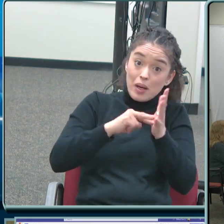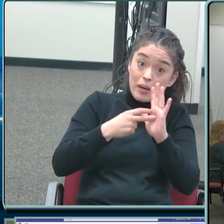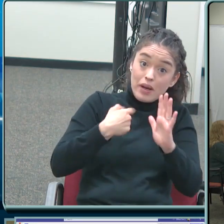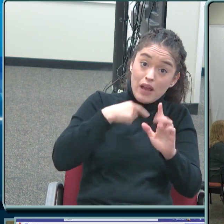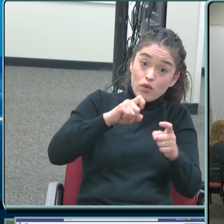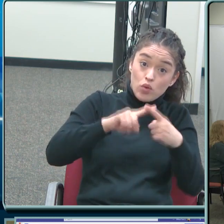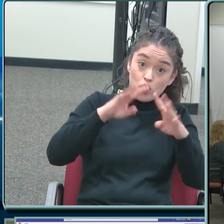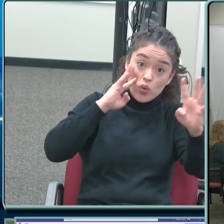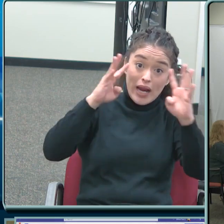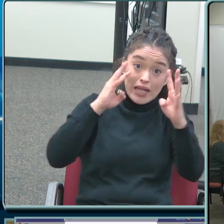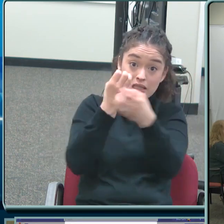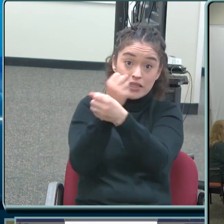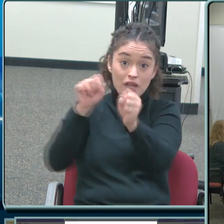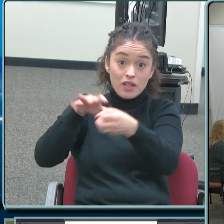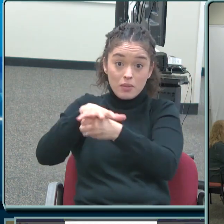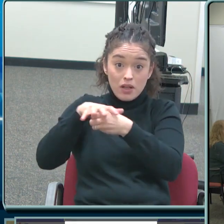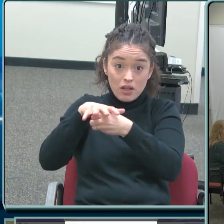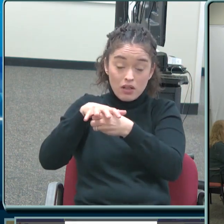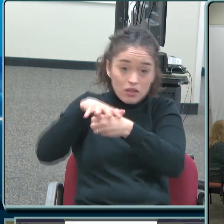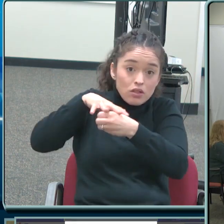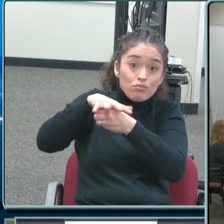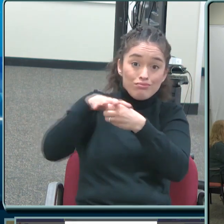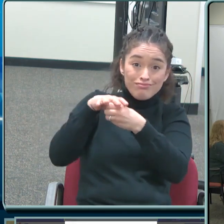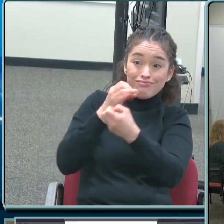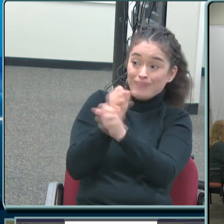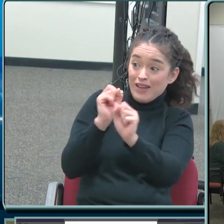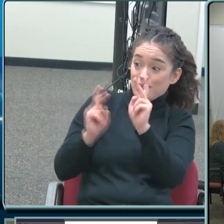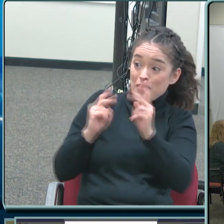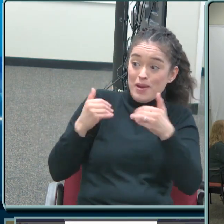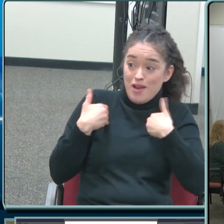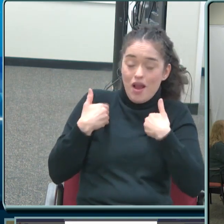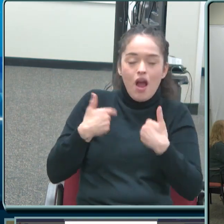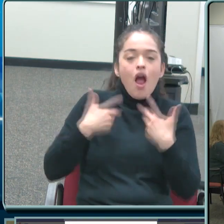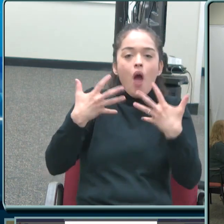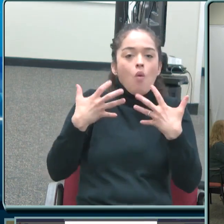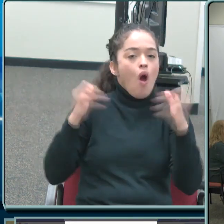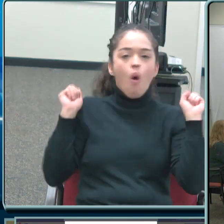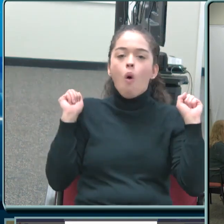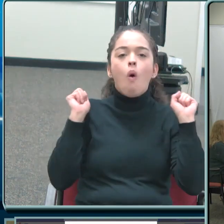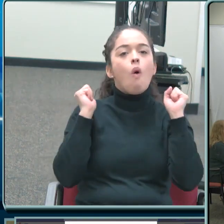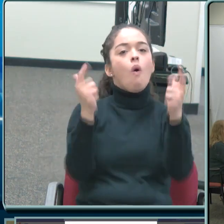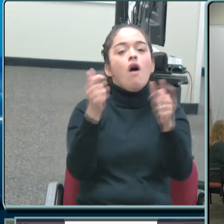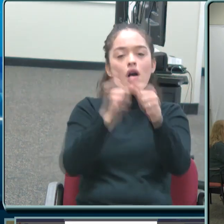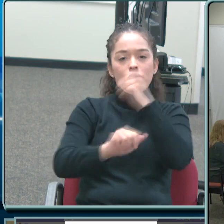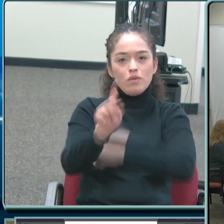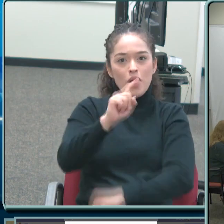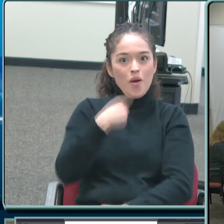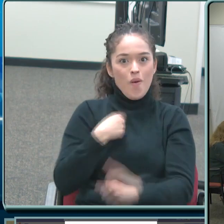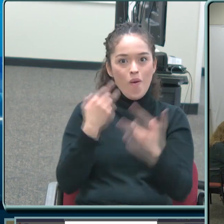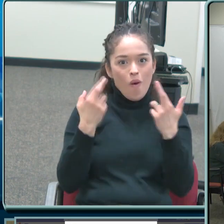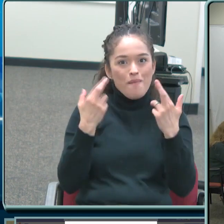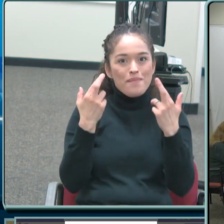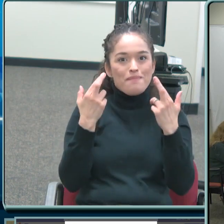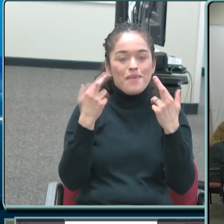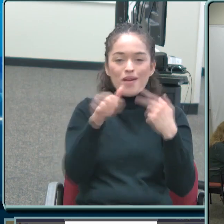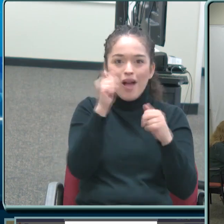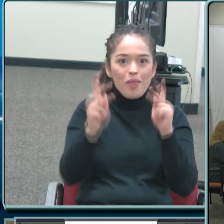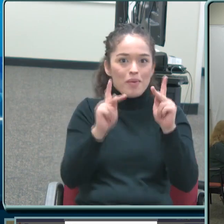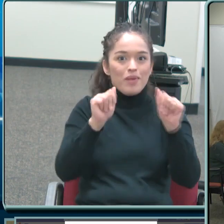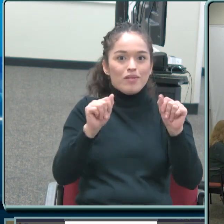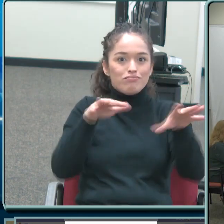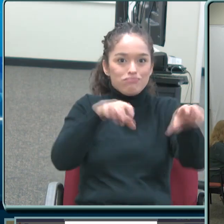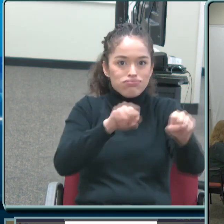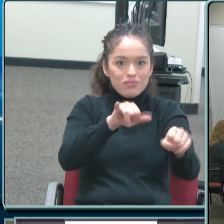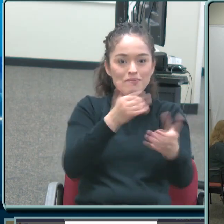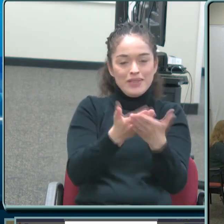creating a safe space and a safe community for young people, I want this to be everywhere personally, and I hope that other communities can procure this